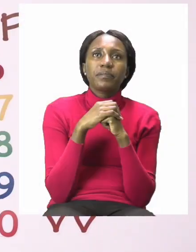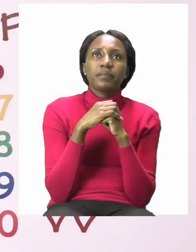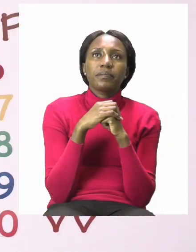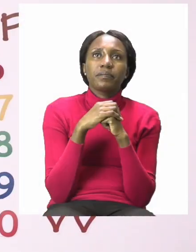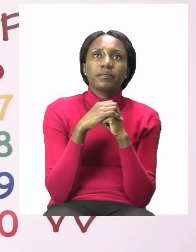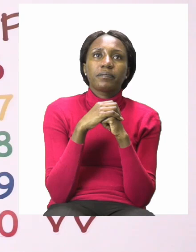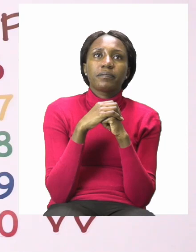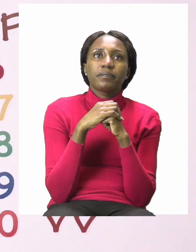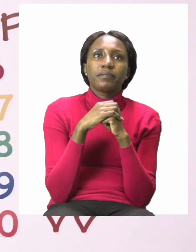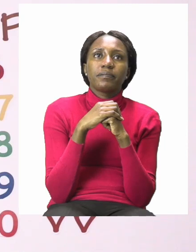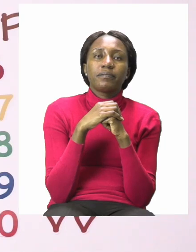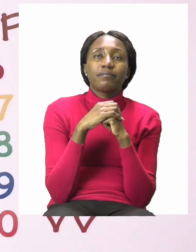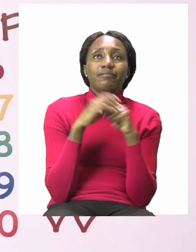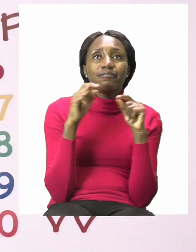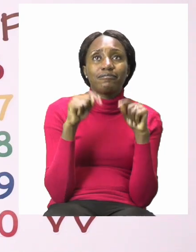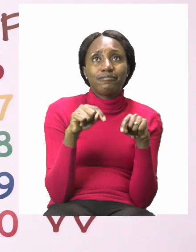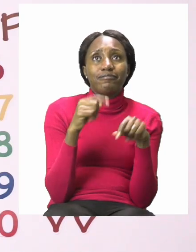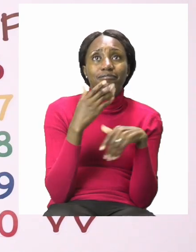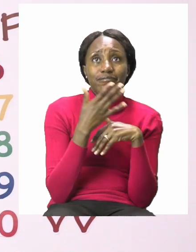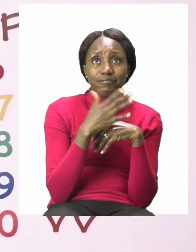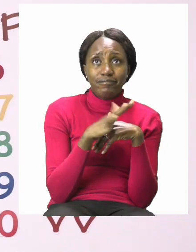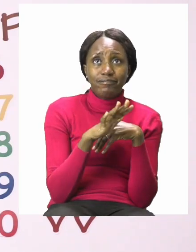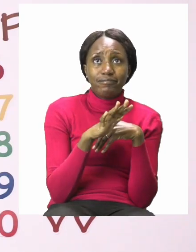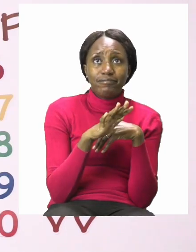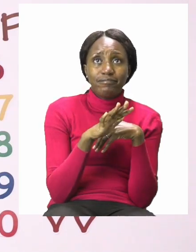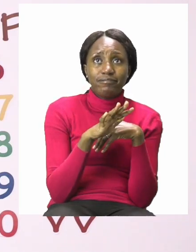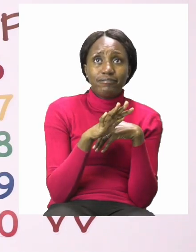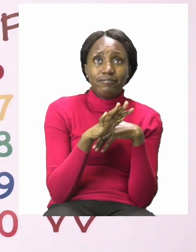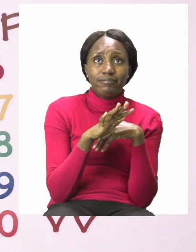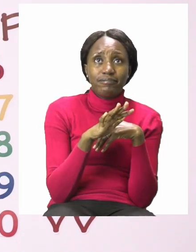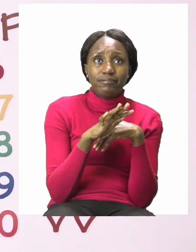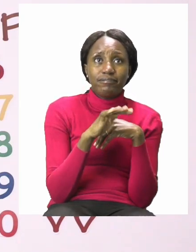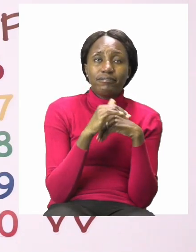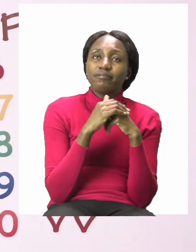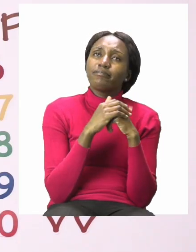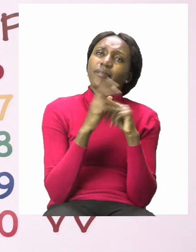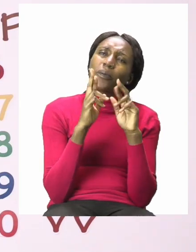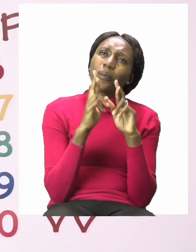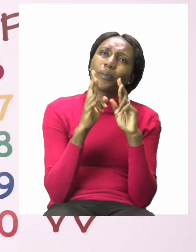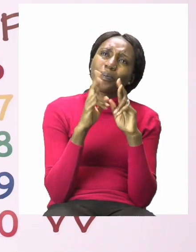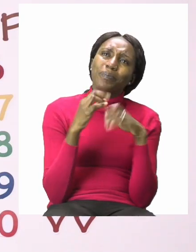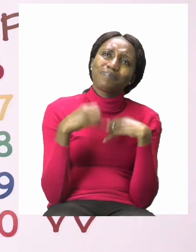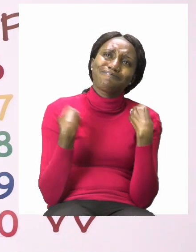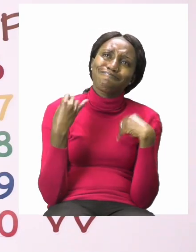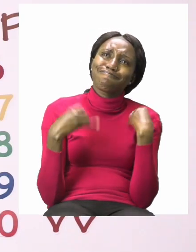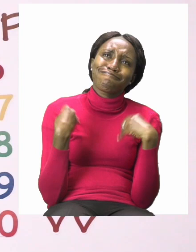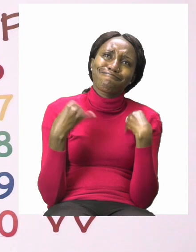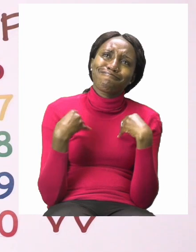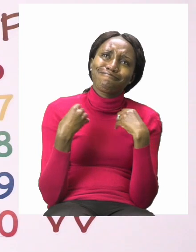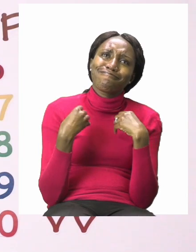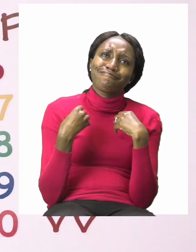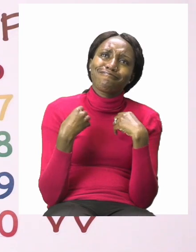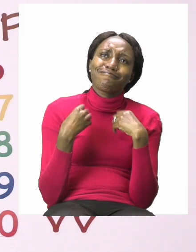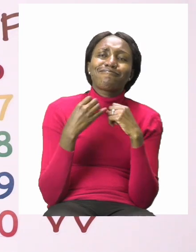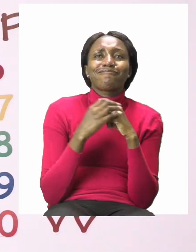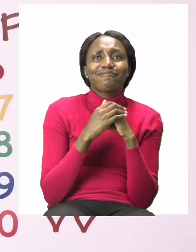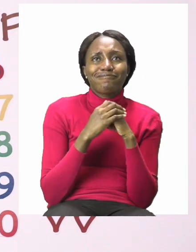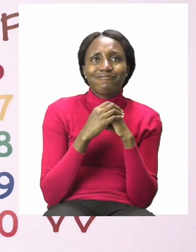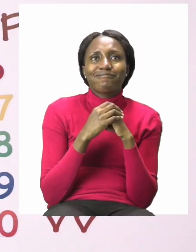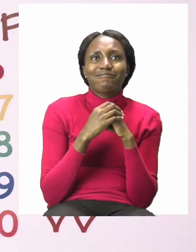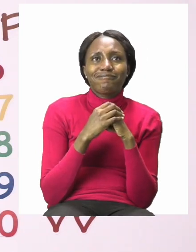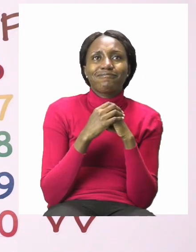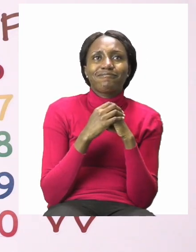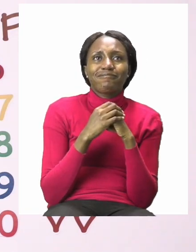Boys and girls, we have now come to the end of our lesson. I hope you had fun. I know I did.